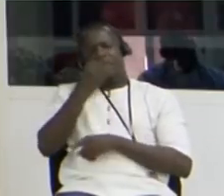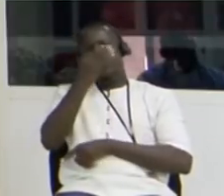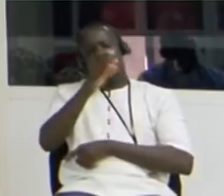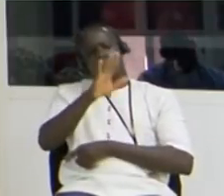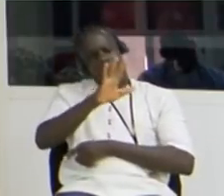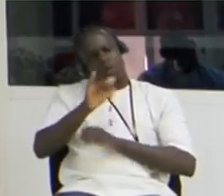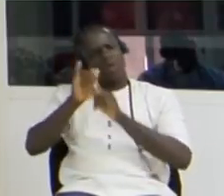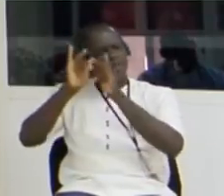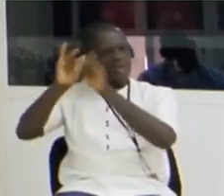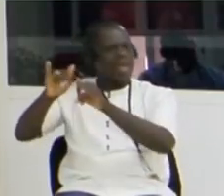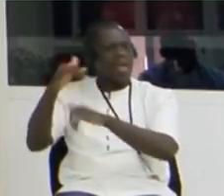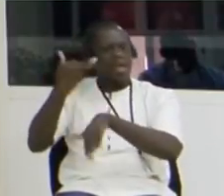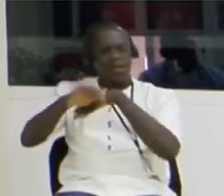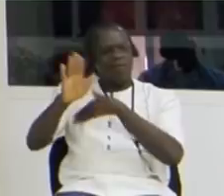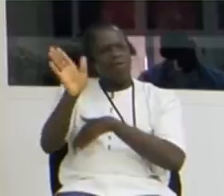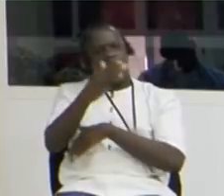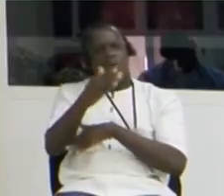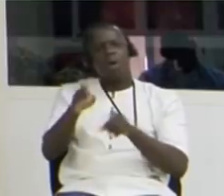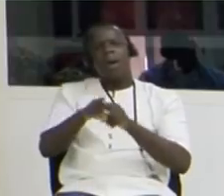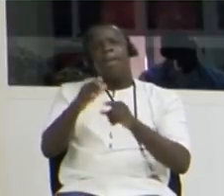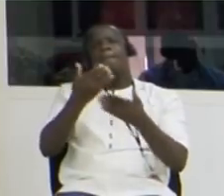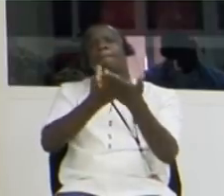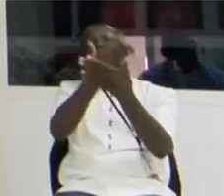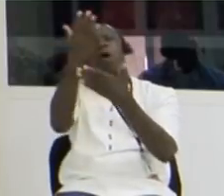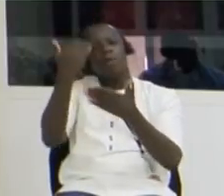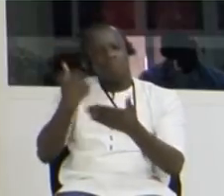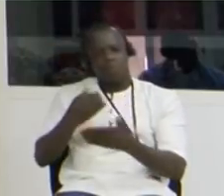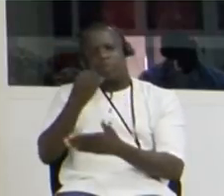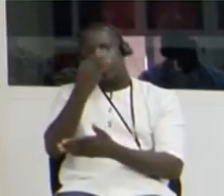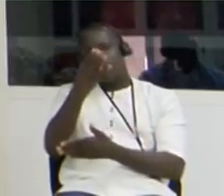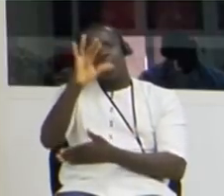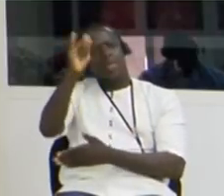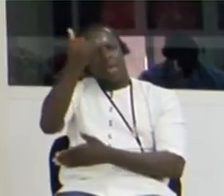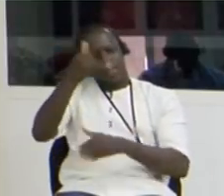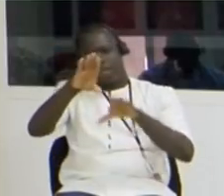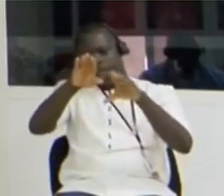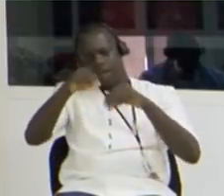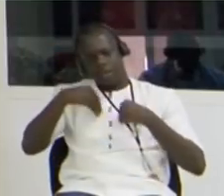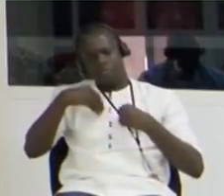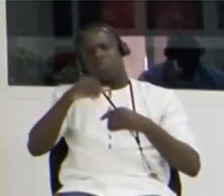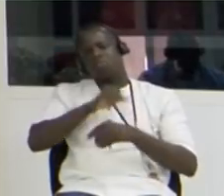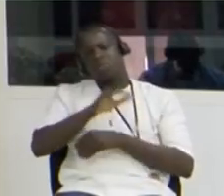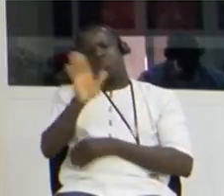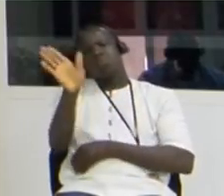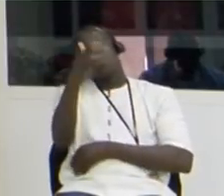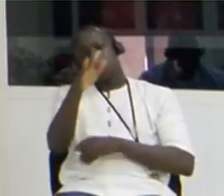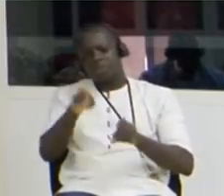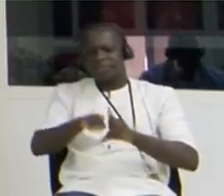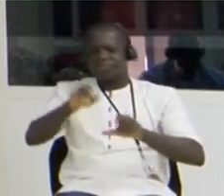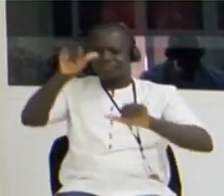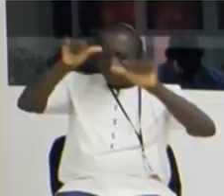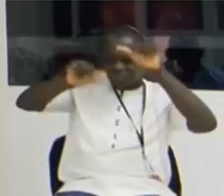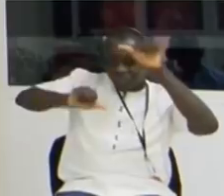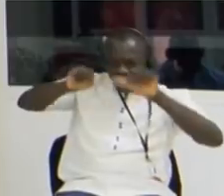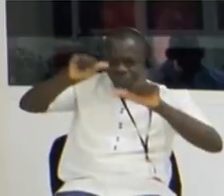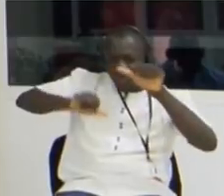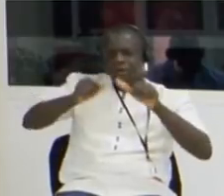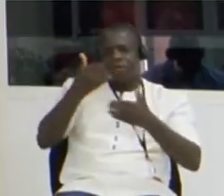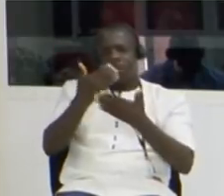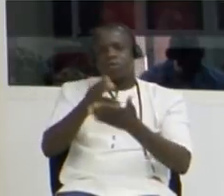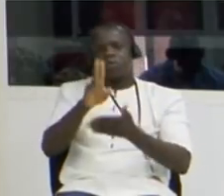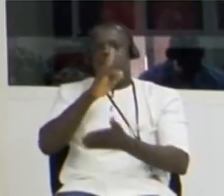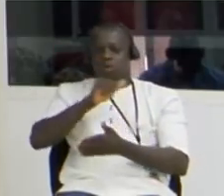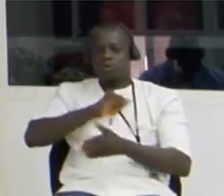comfortable will say they are comfortable. And most of them will say they are comfortable, and they go, and they are screened, and those that